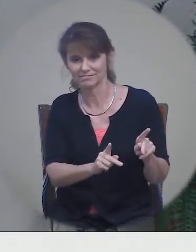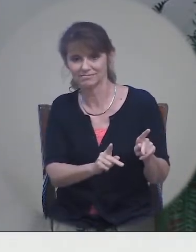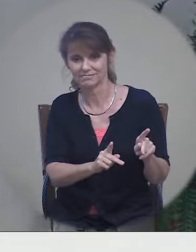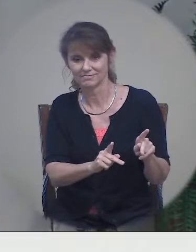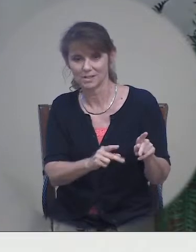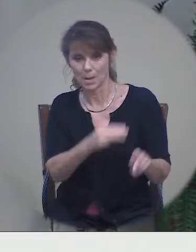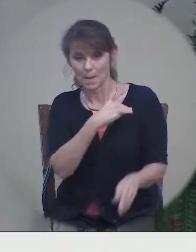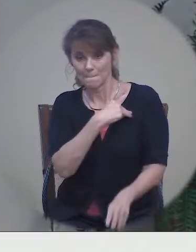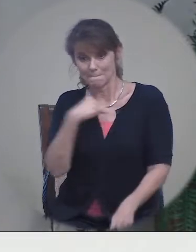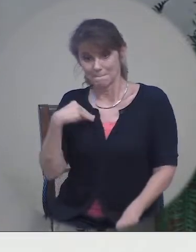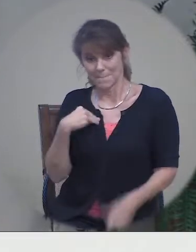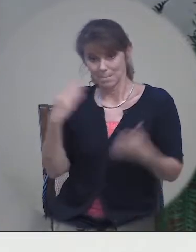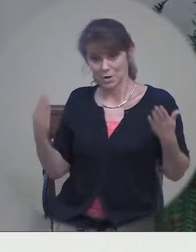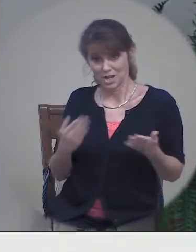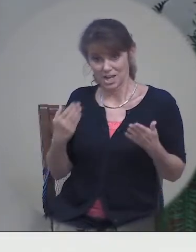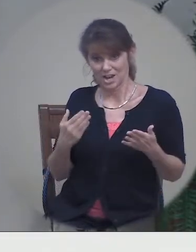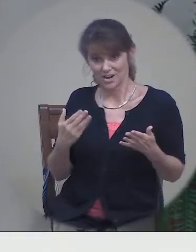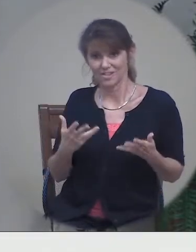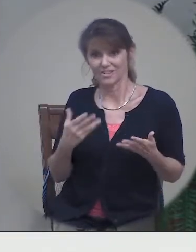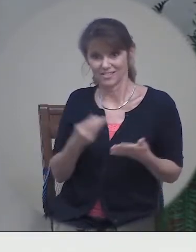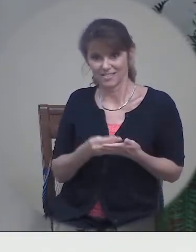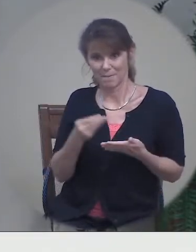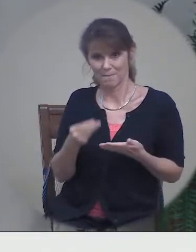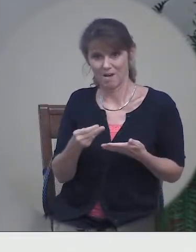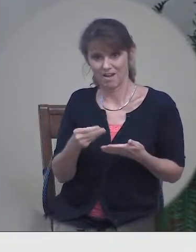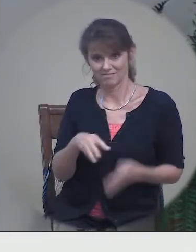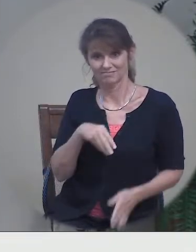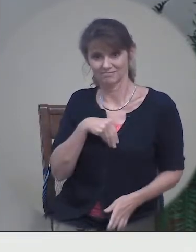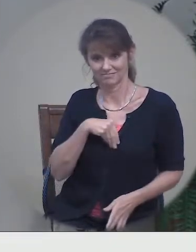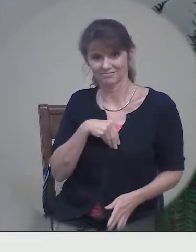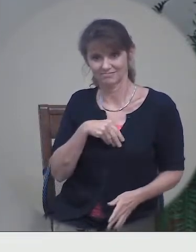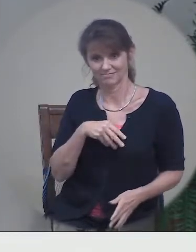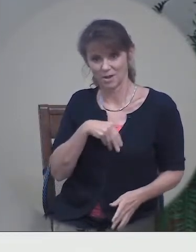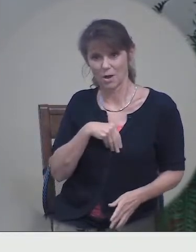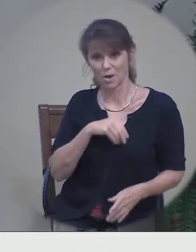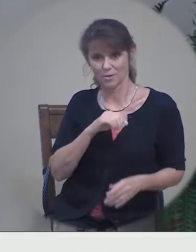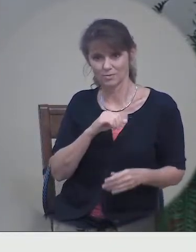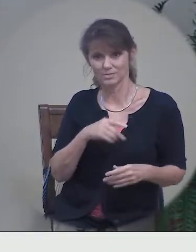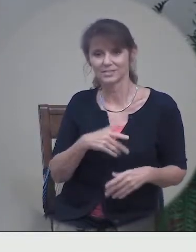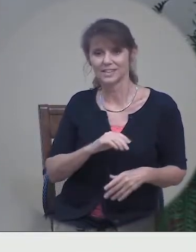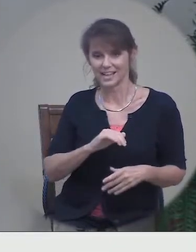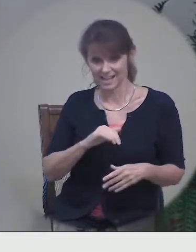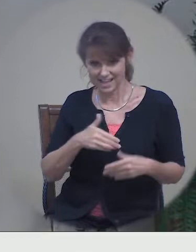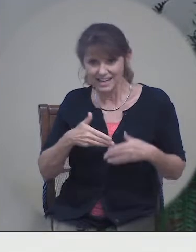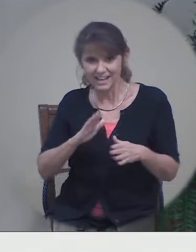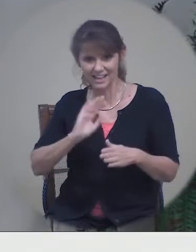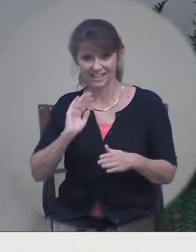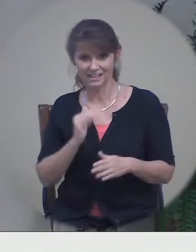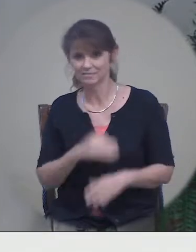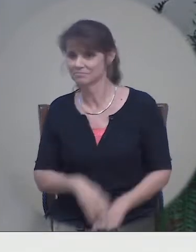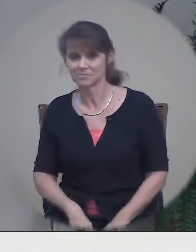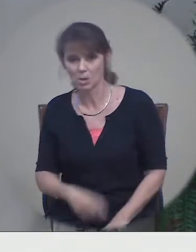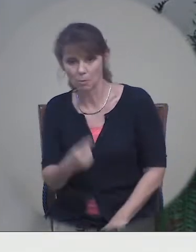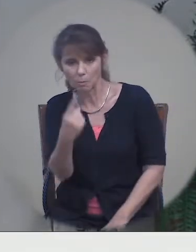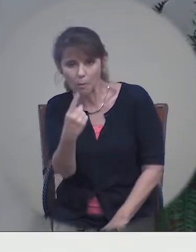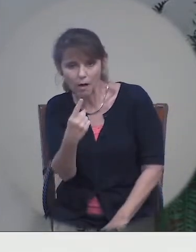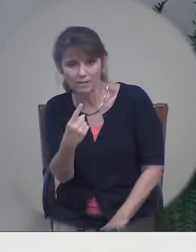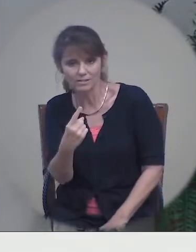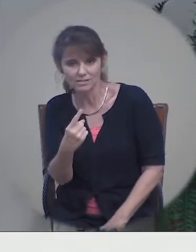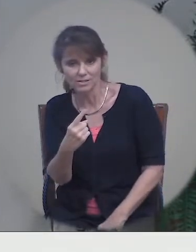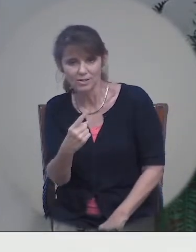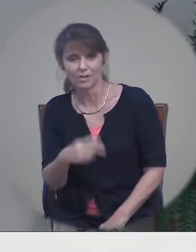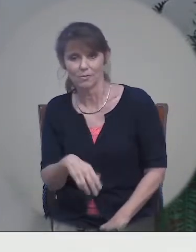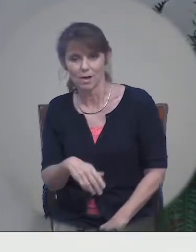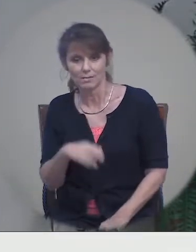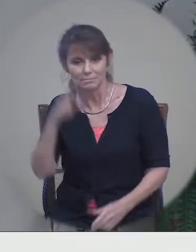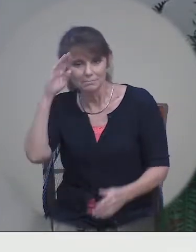the system, and we don't know exactly what's going on between the projector and the screen. Hopefully, everybody can see it if the formats